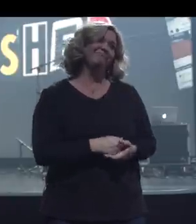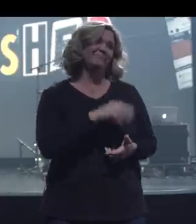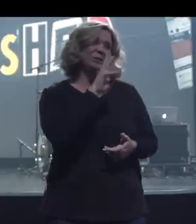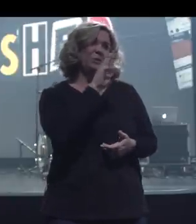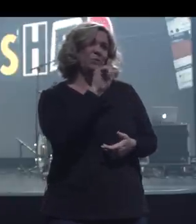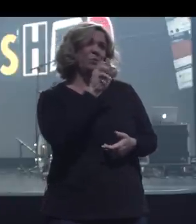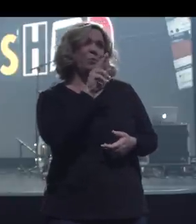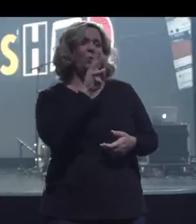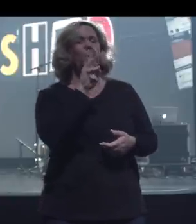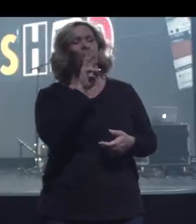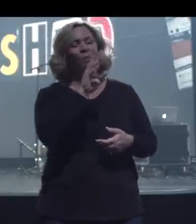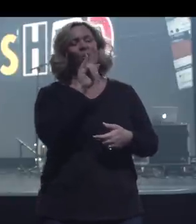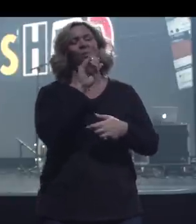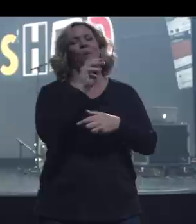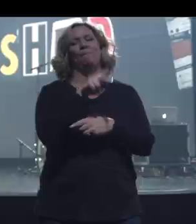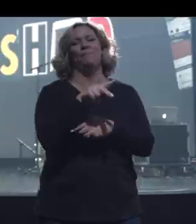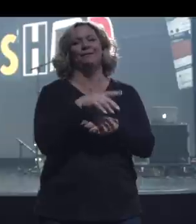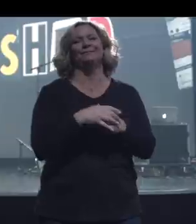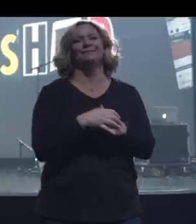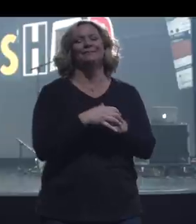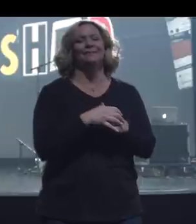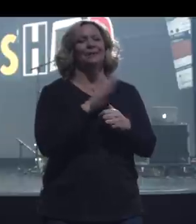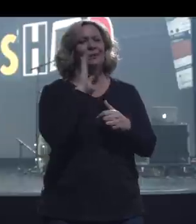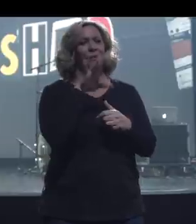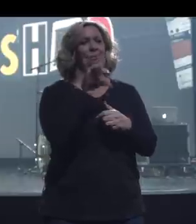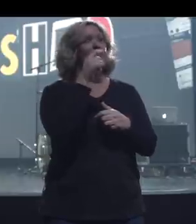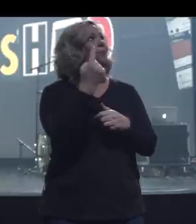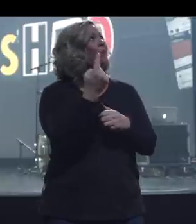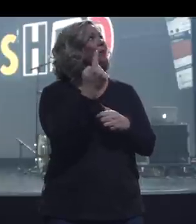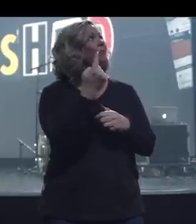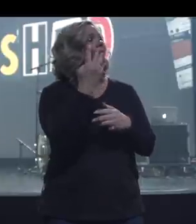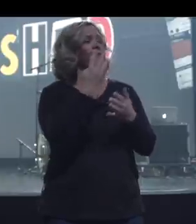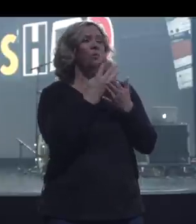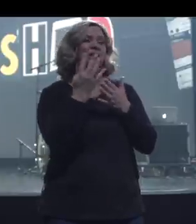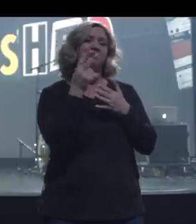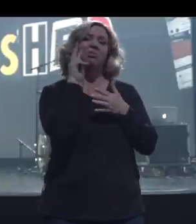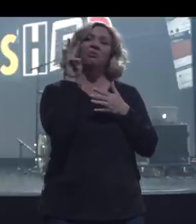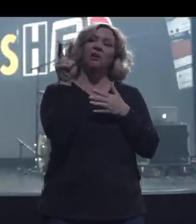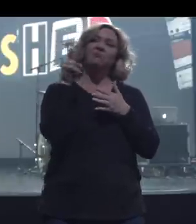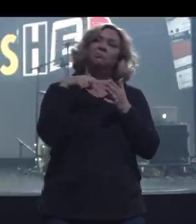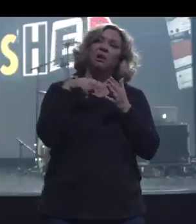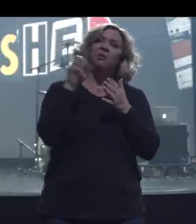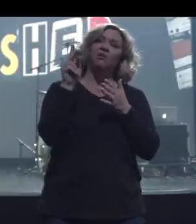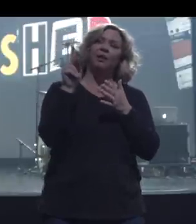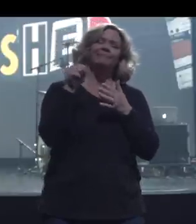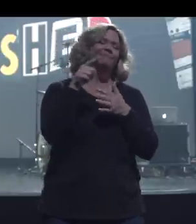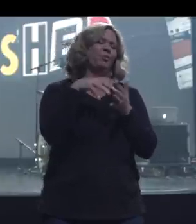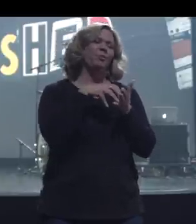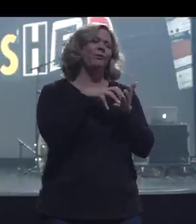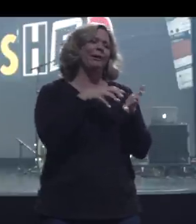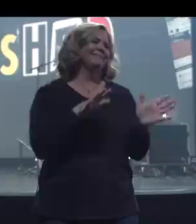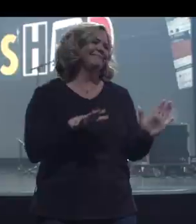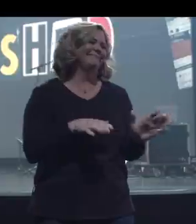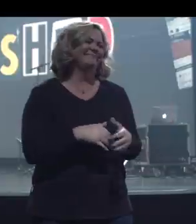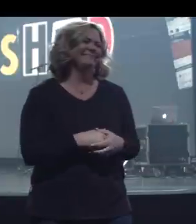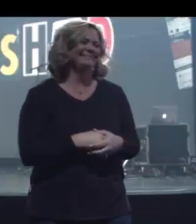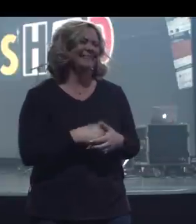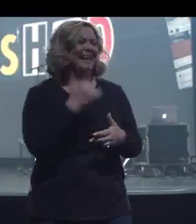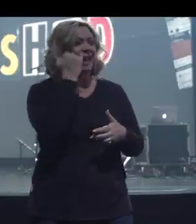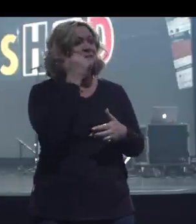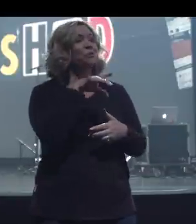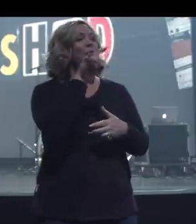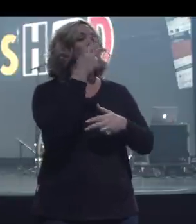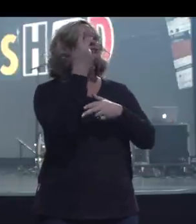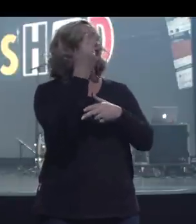Is that fair? If you just pick one, you're gonna pick this one. I'll put this up for 4 weeks, maybe look at it a little bit. You're a wimp. If you pick two